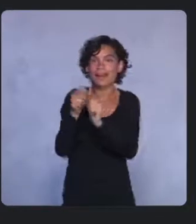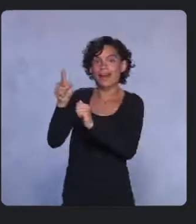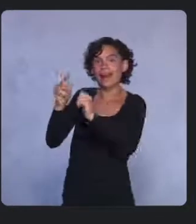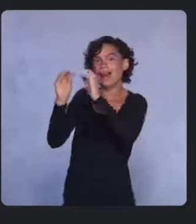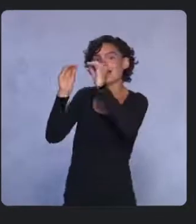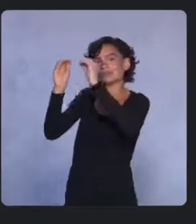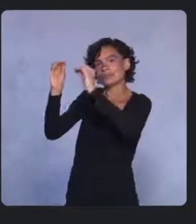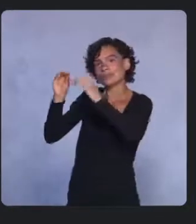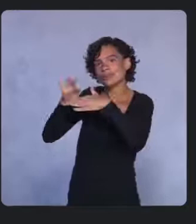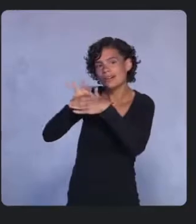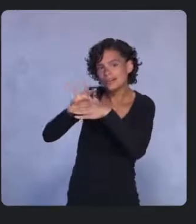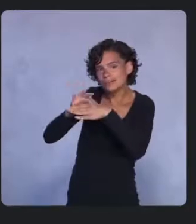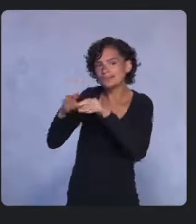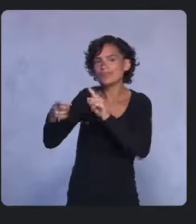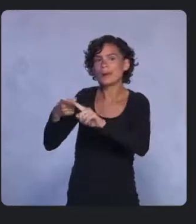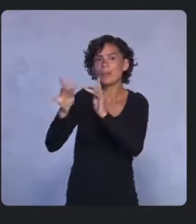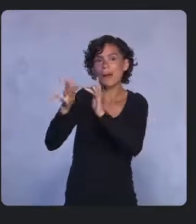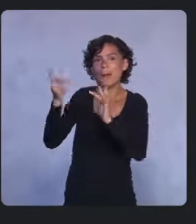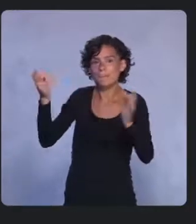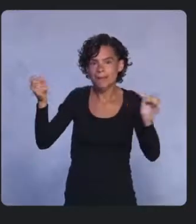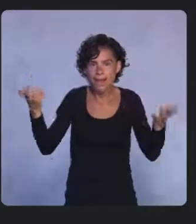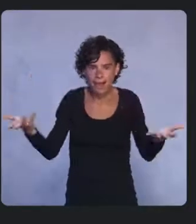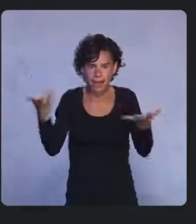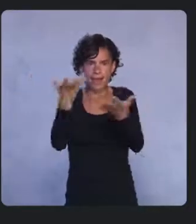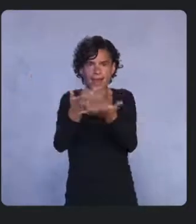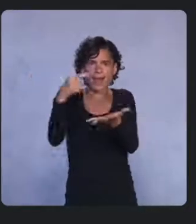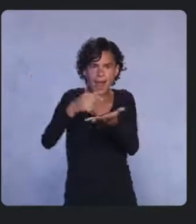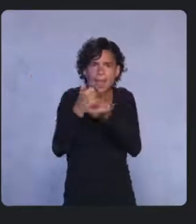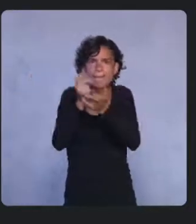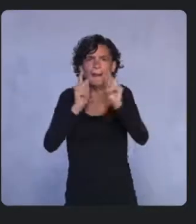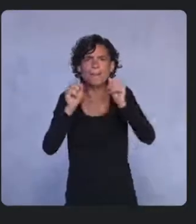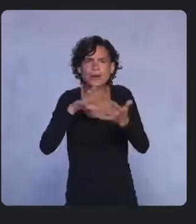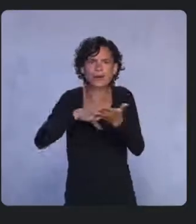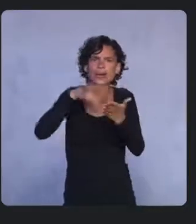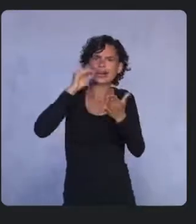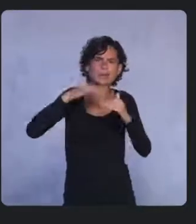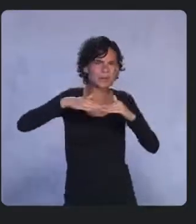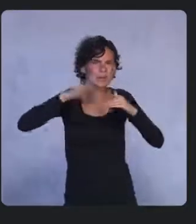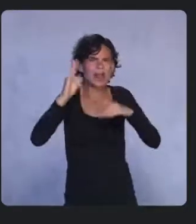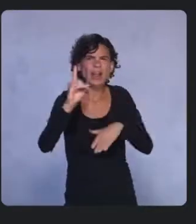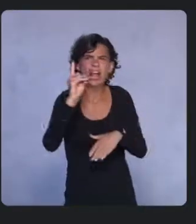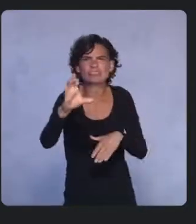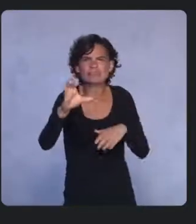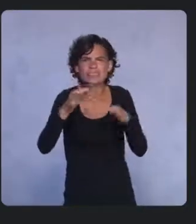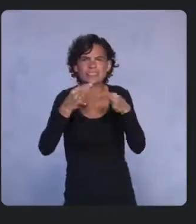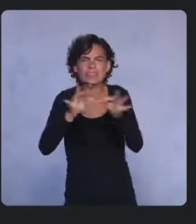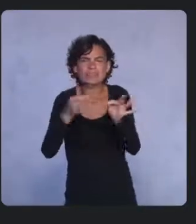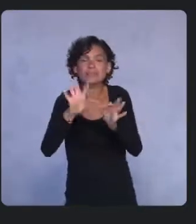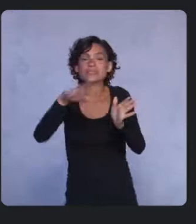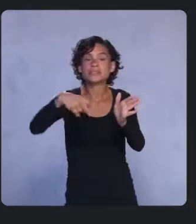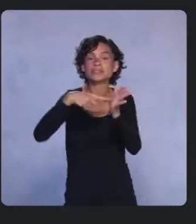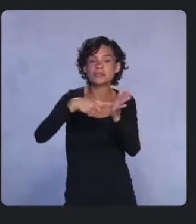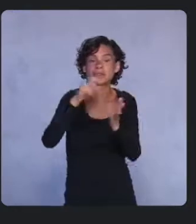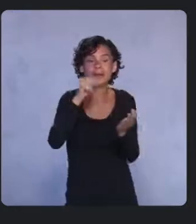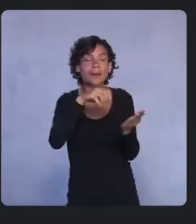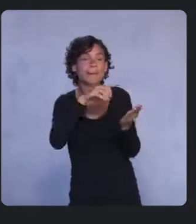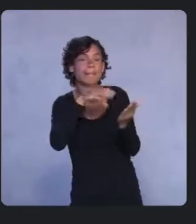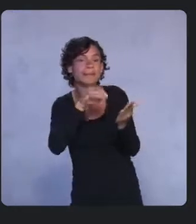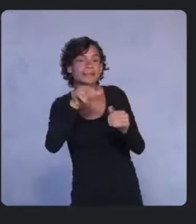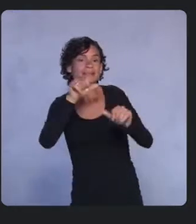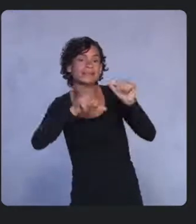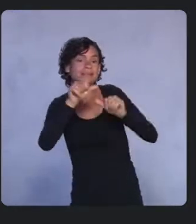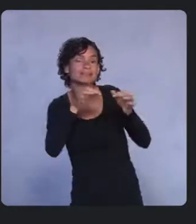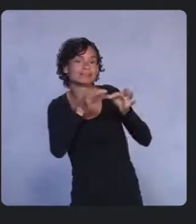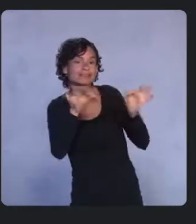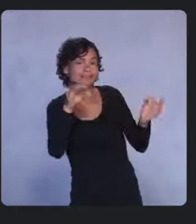to help people learn in more than 100 languages. For instance, you can easily snap a photo of a science problem, and